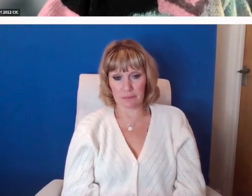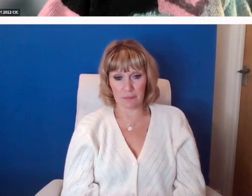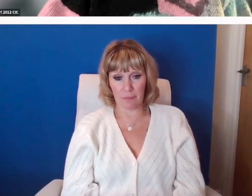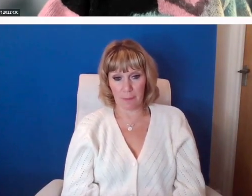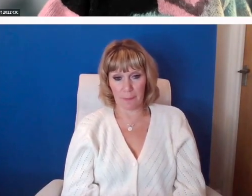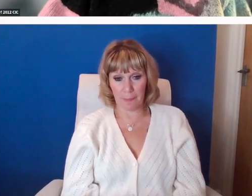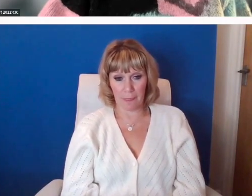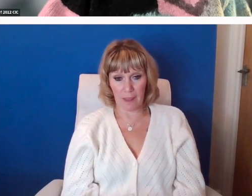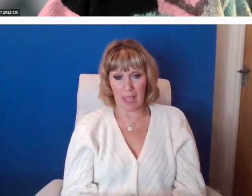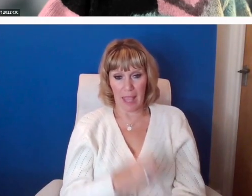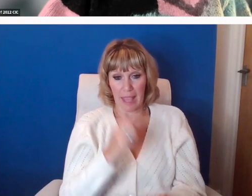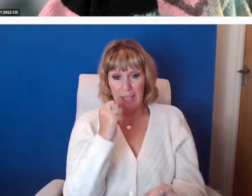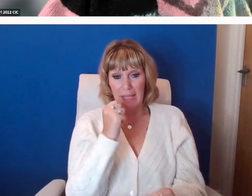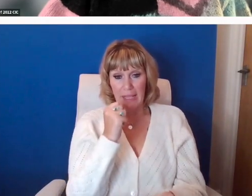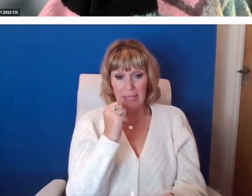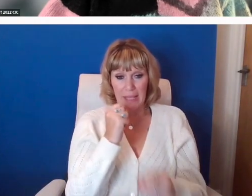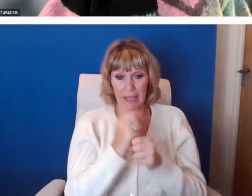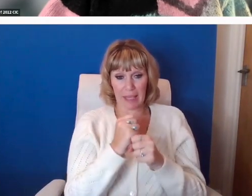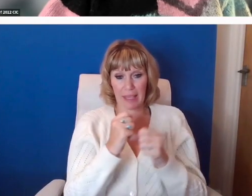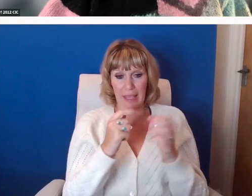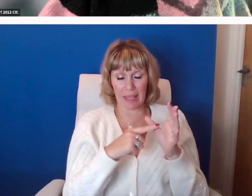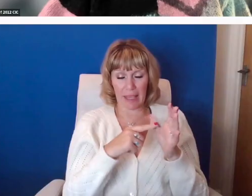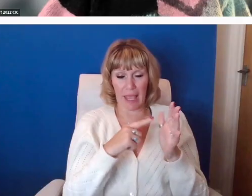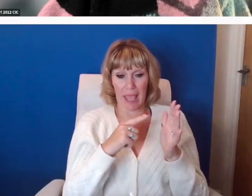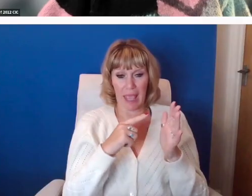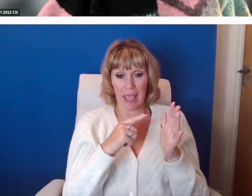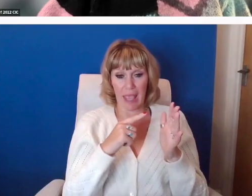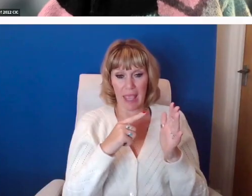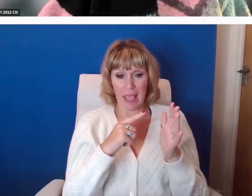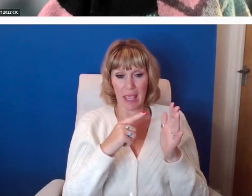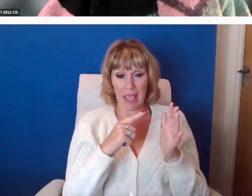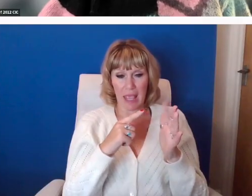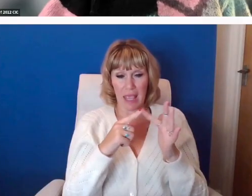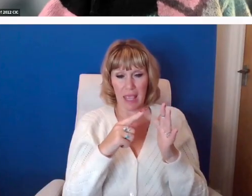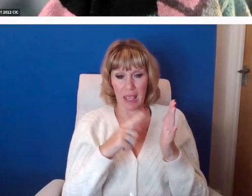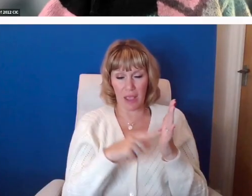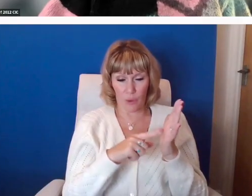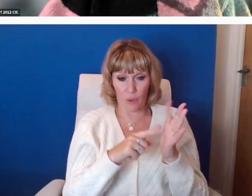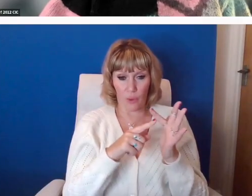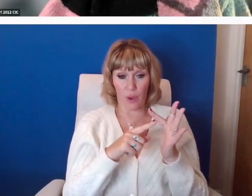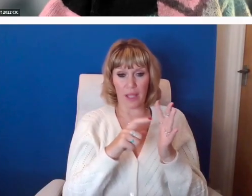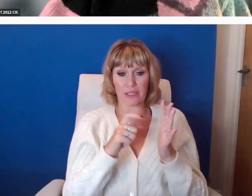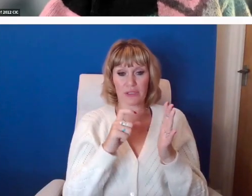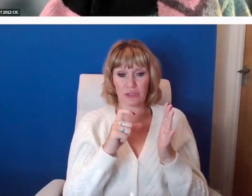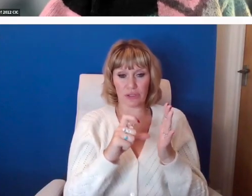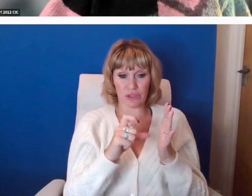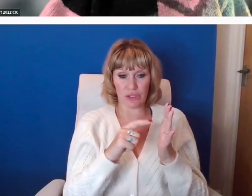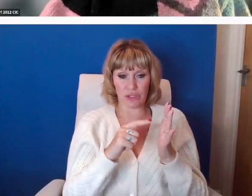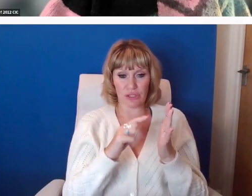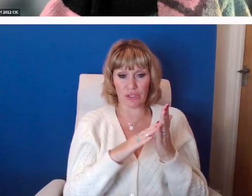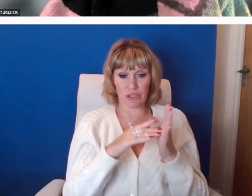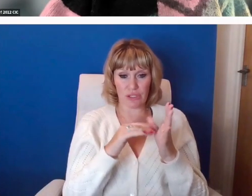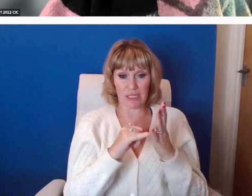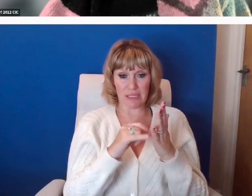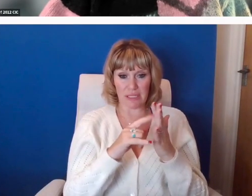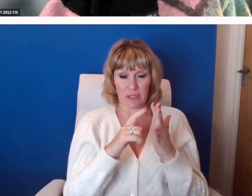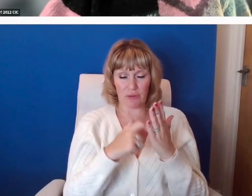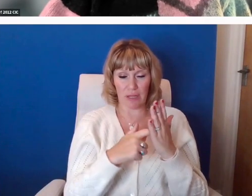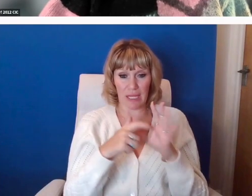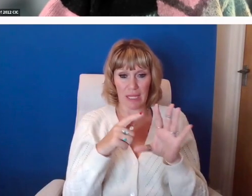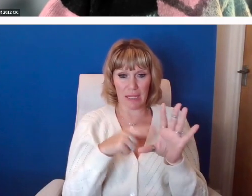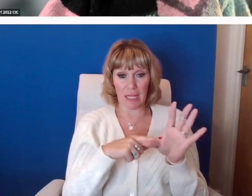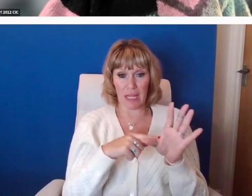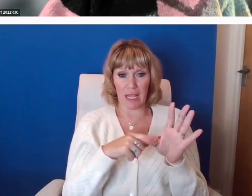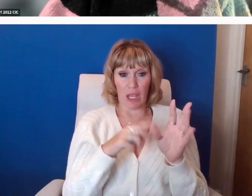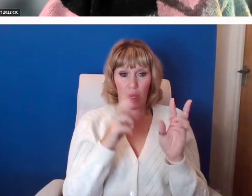Gail Chassery's Crypt Crib, which is a photograph of a mini installation from 2024. And again,